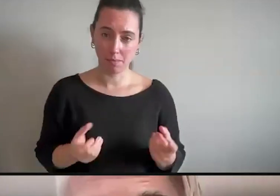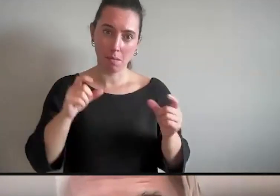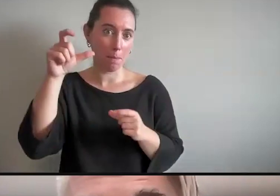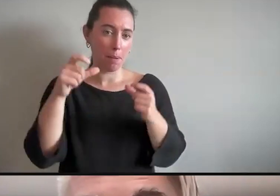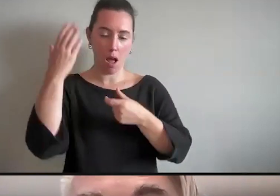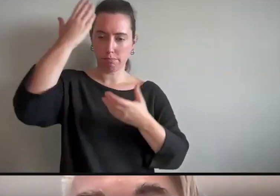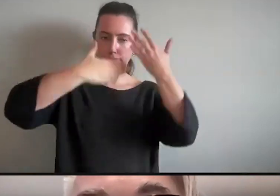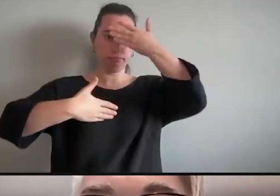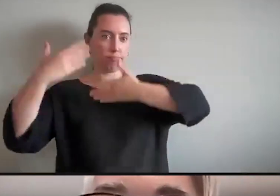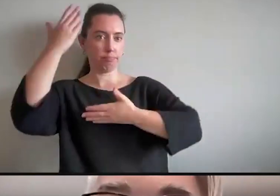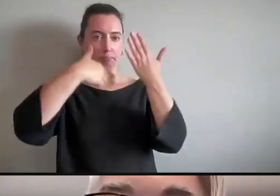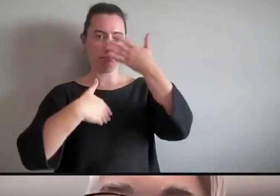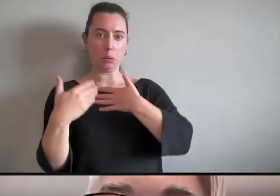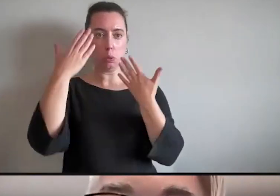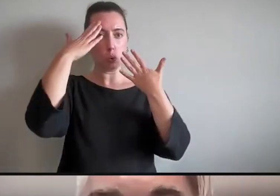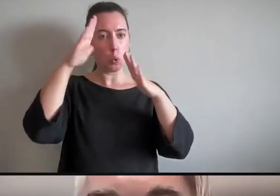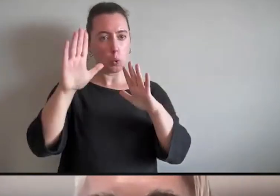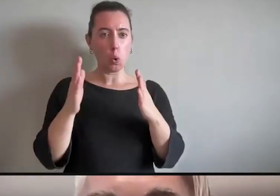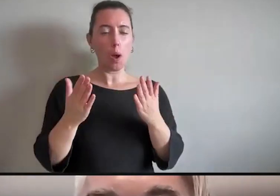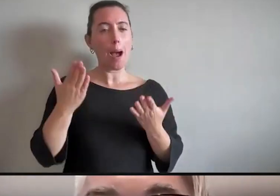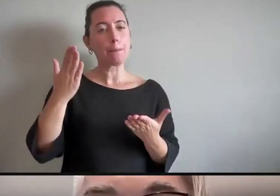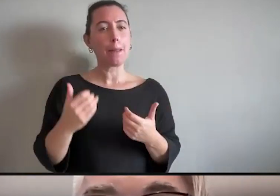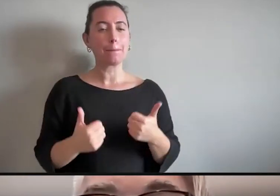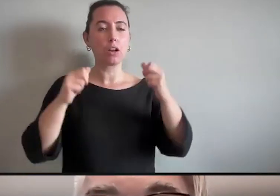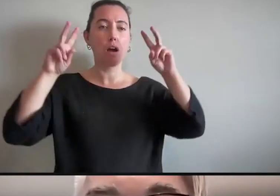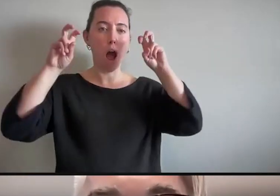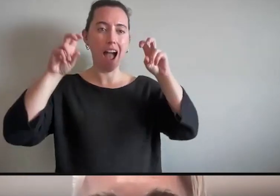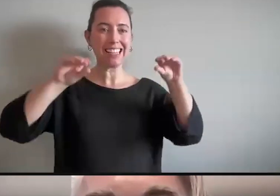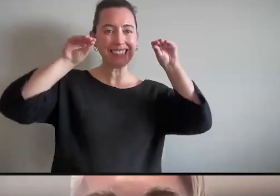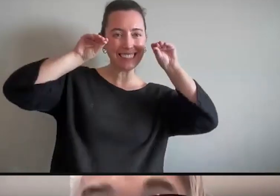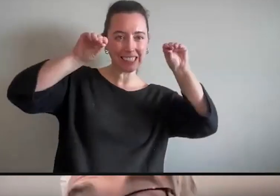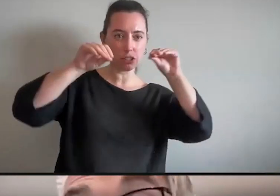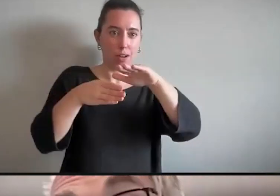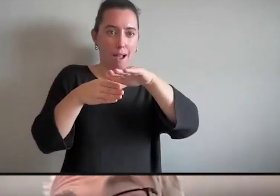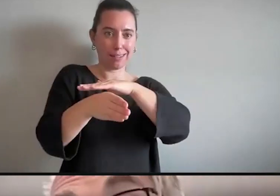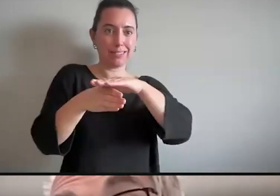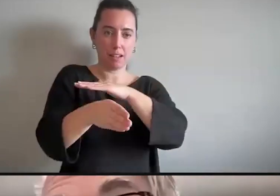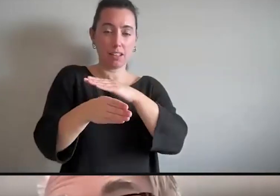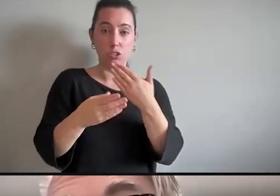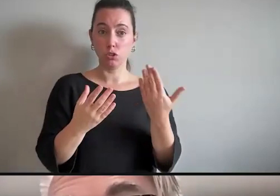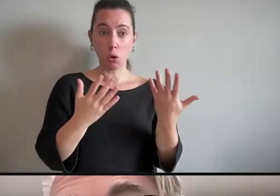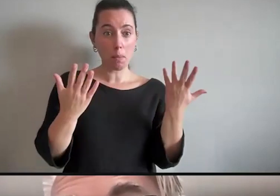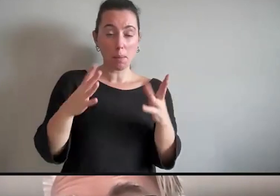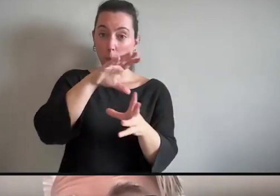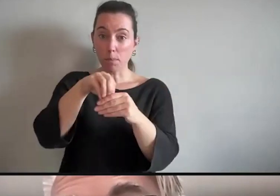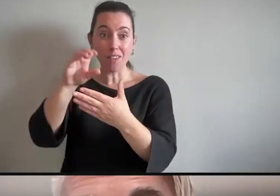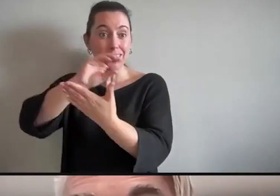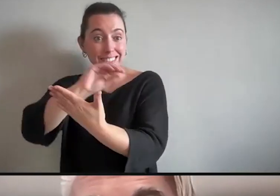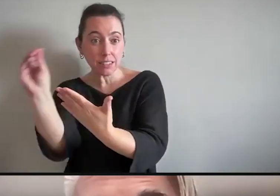wonder if we were to take a sort of a teach access perspective in which we sort of teach accessibility as part of design.